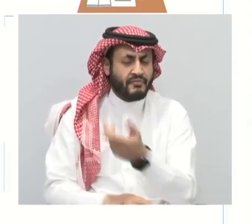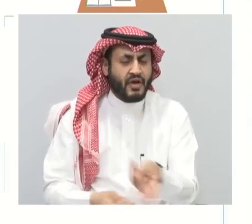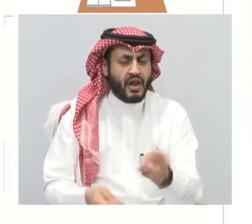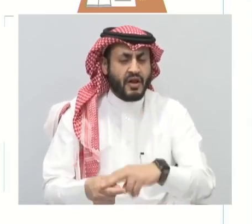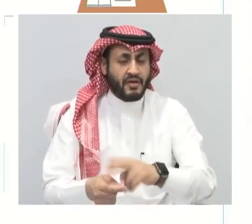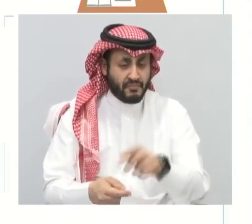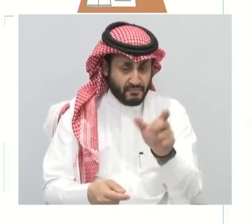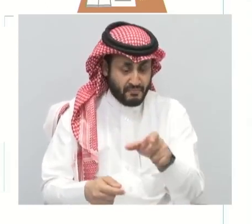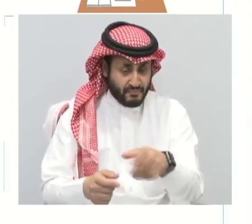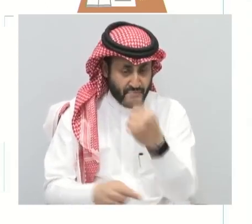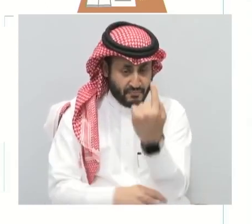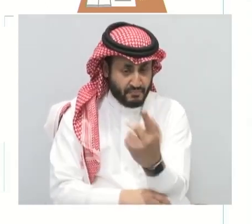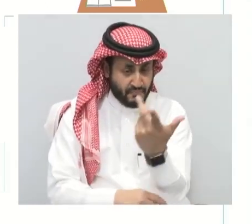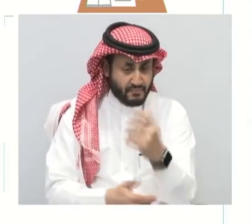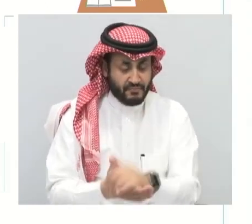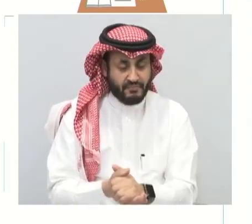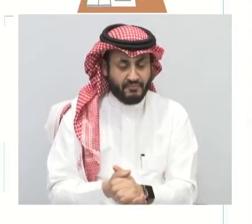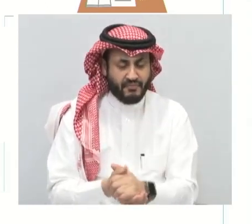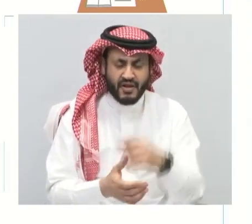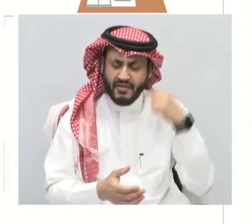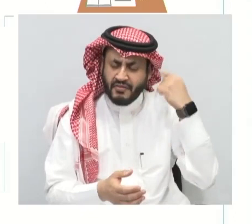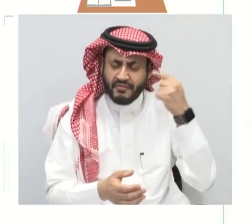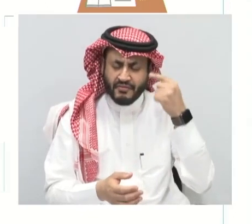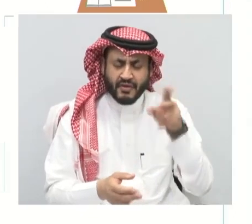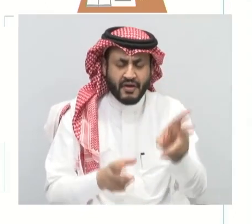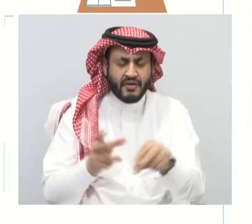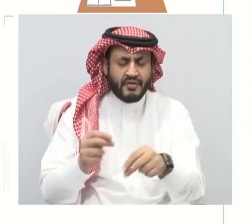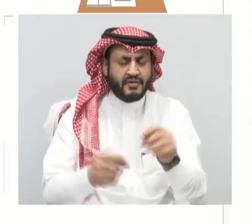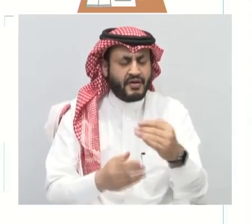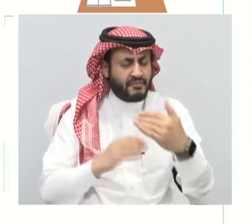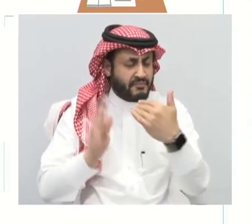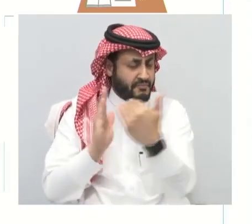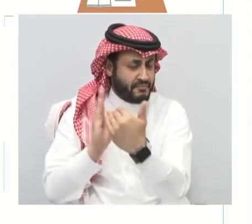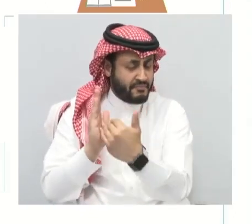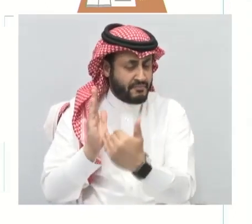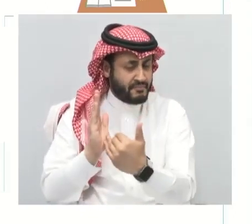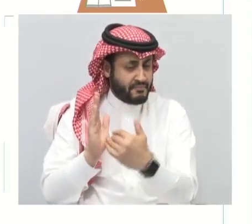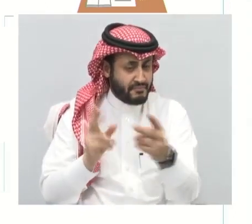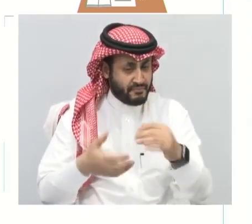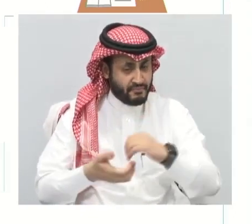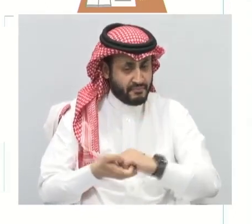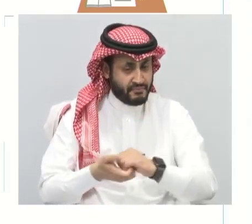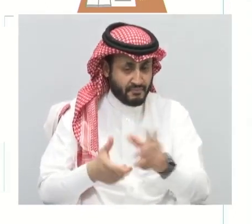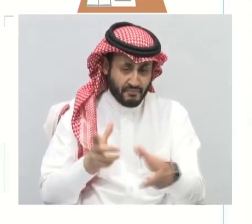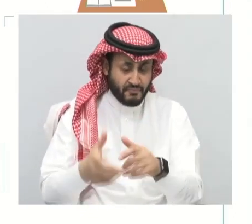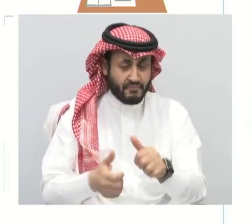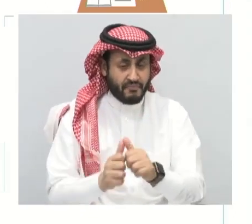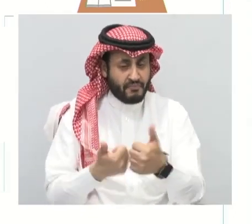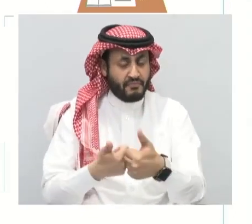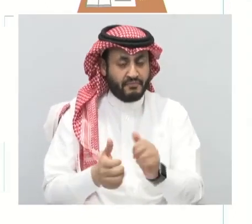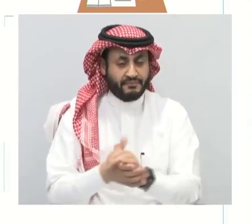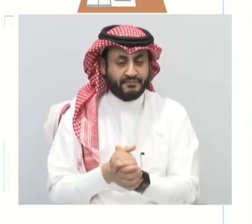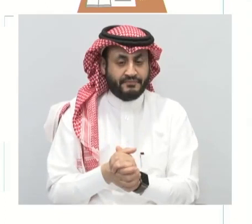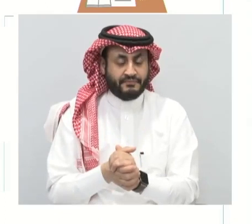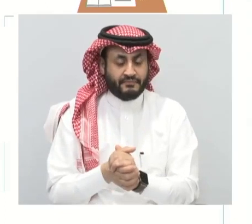people ask for? Okay, you need to think of them. You need to make a list of the things with your classmates or with a member of your